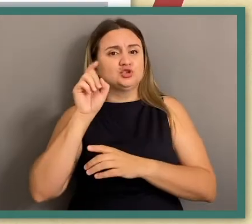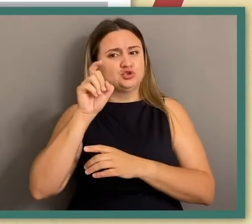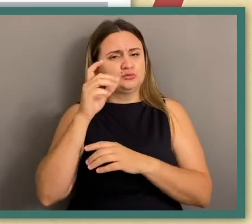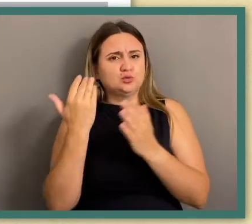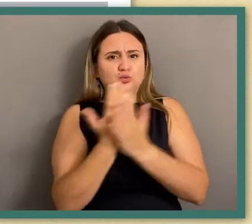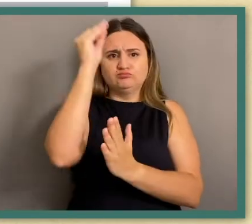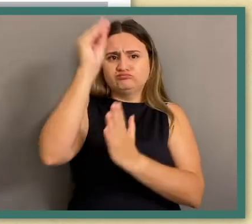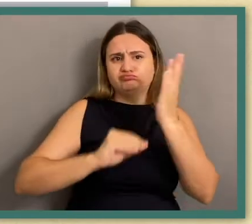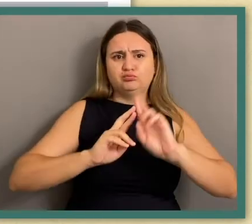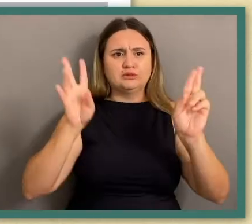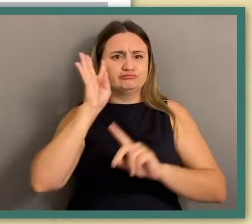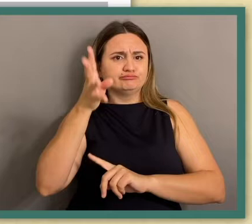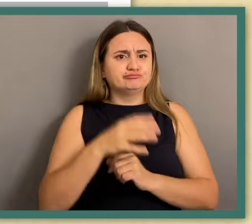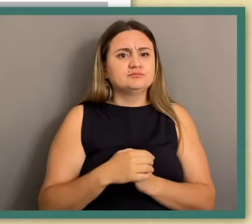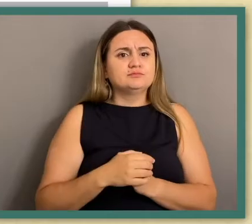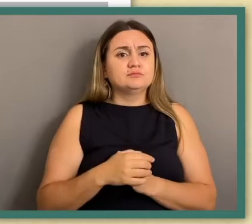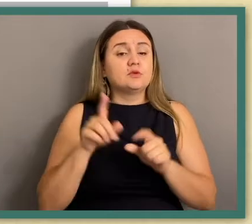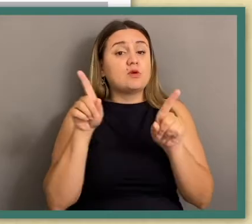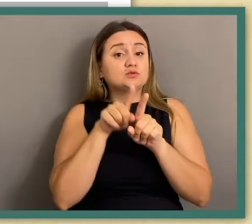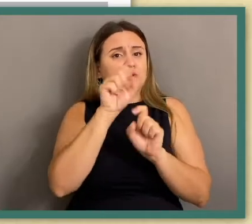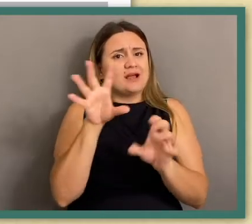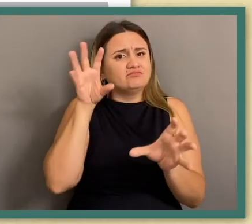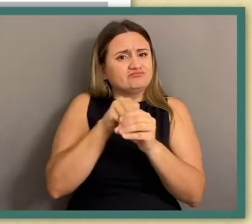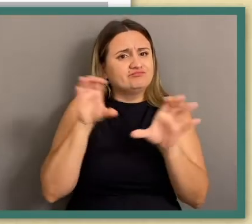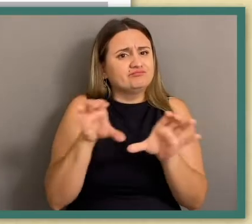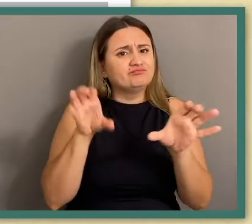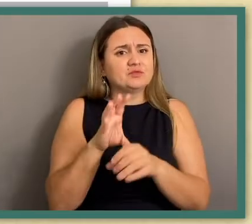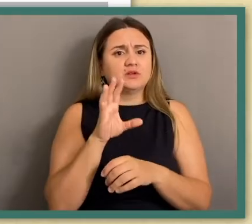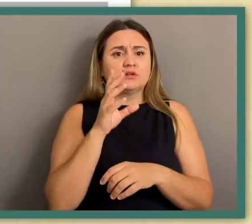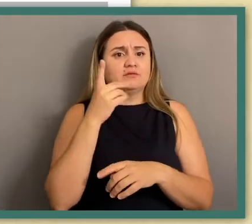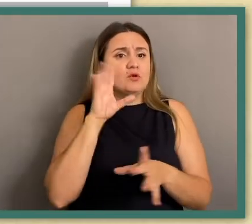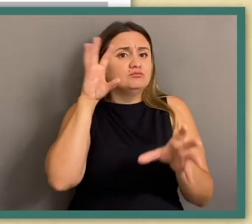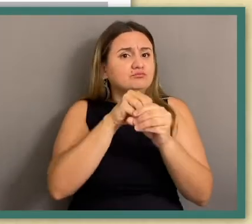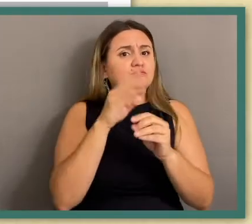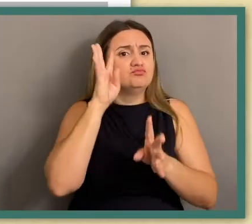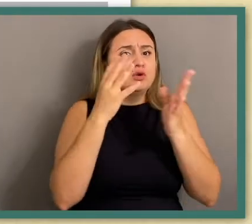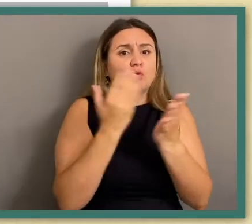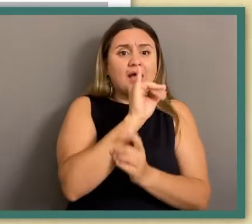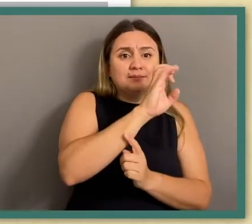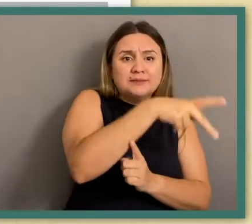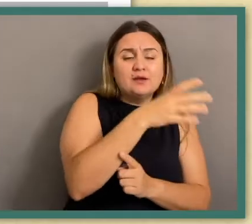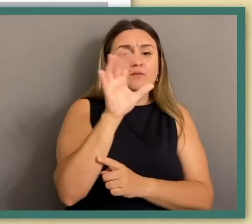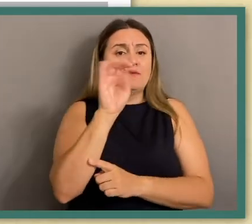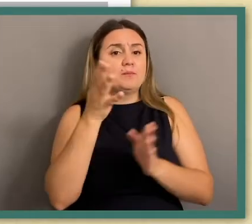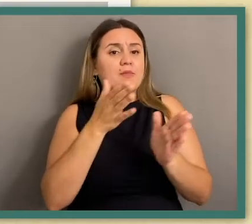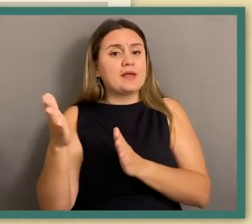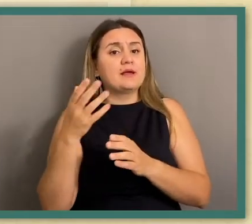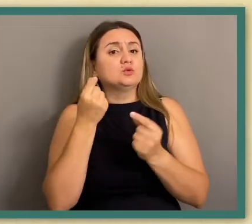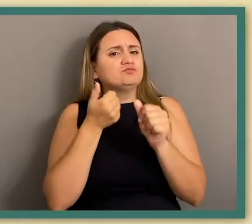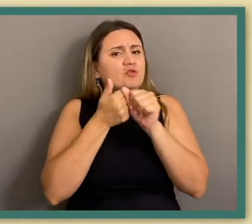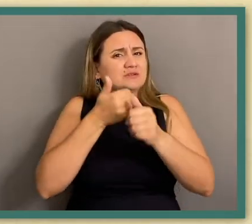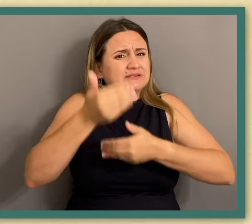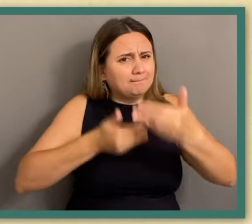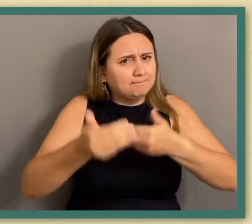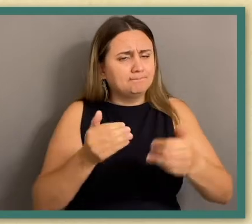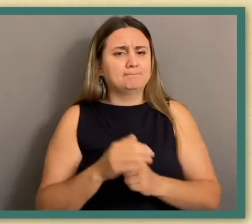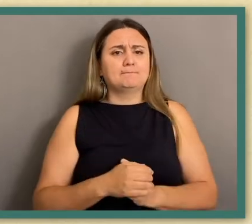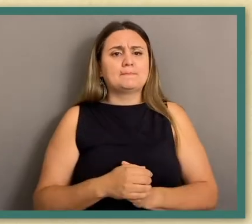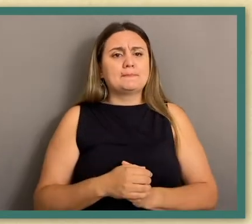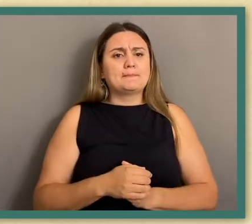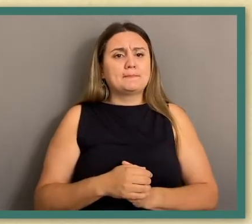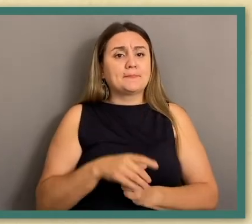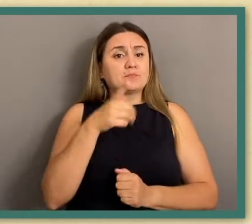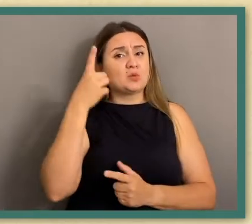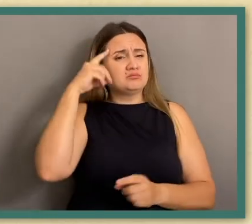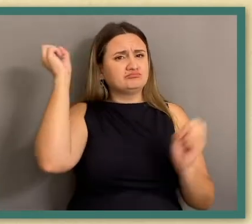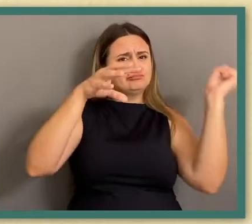should be created. You can actively participate in the creation of the IEP or 504 plan by taking these steps.